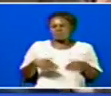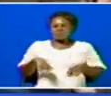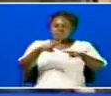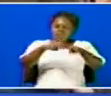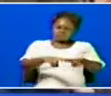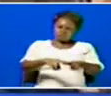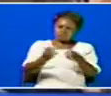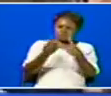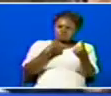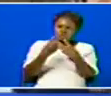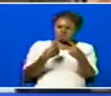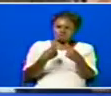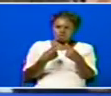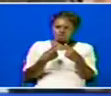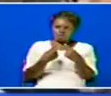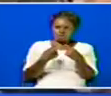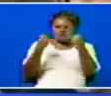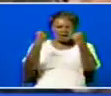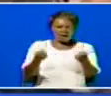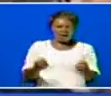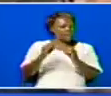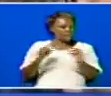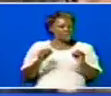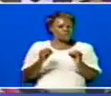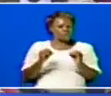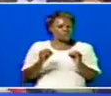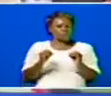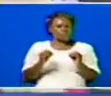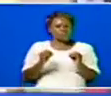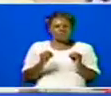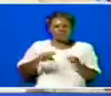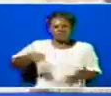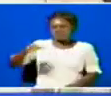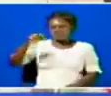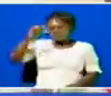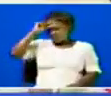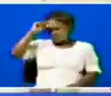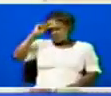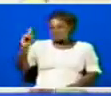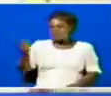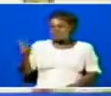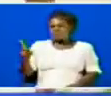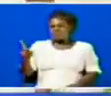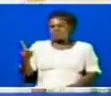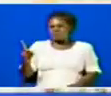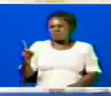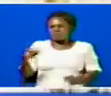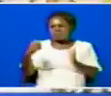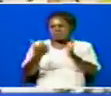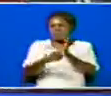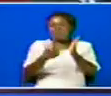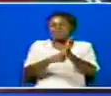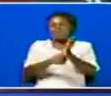chini, hakuna mahali watu wawezi kuongea. The county government of Nairobi seems to have been thrown into the deep end of